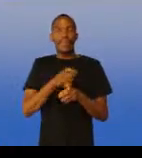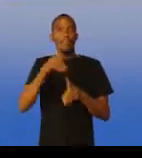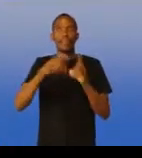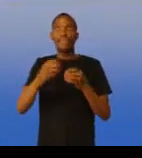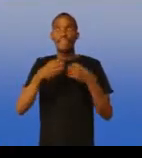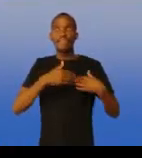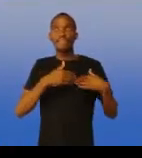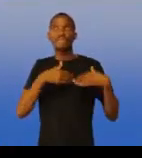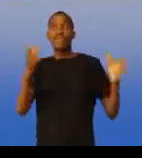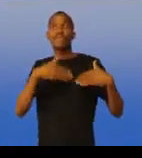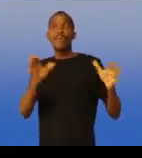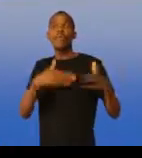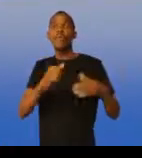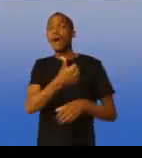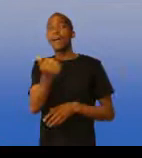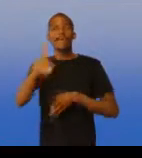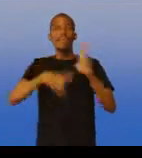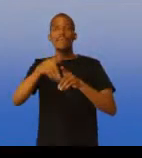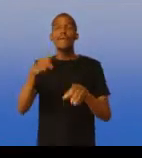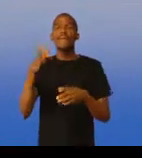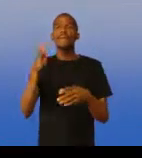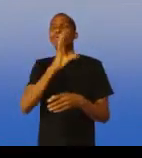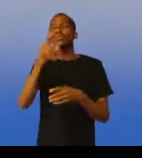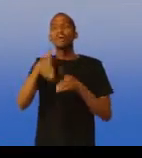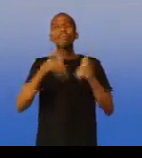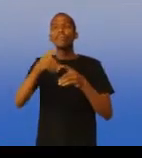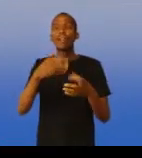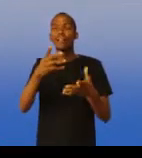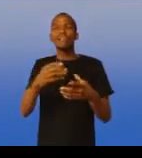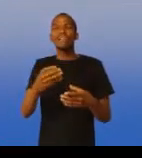that they're HIV positive because of the stigma. The stigma itself,